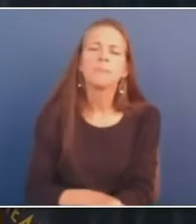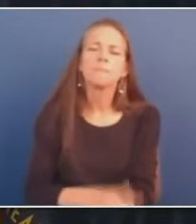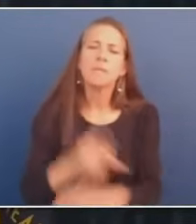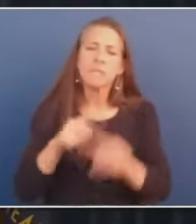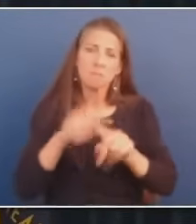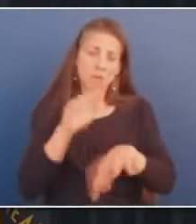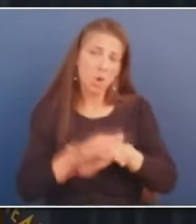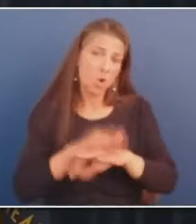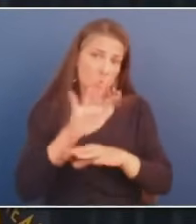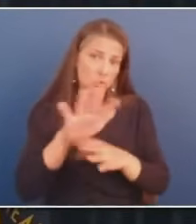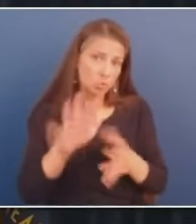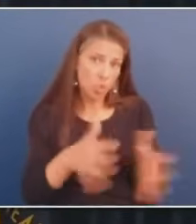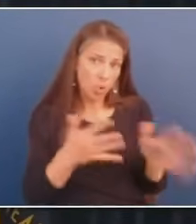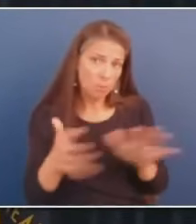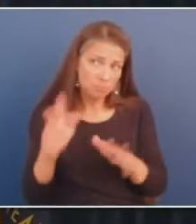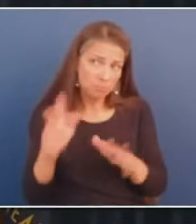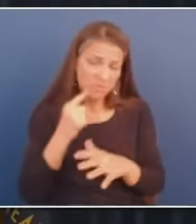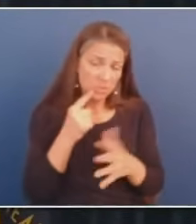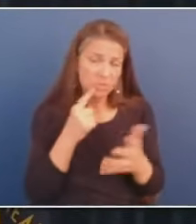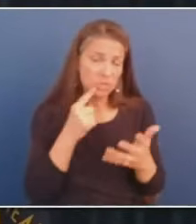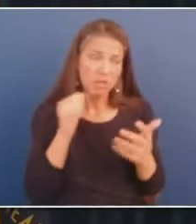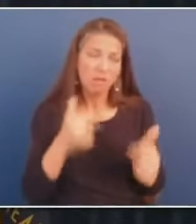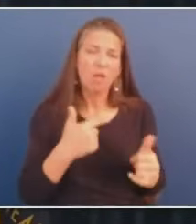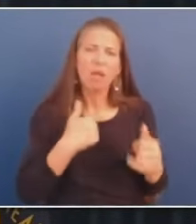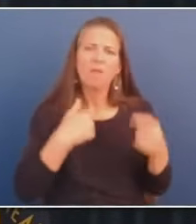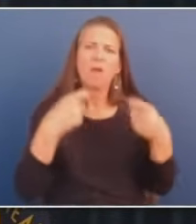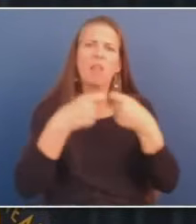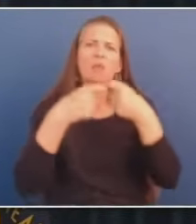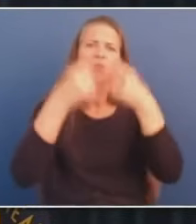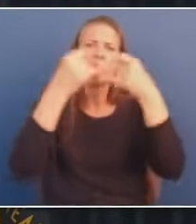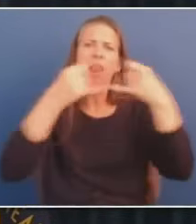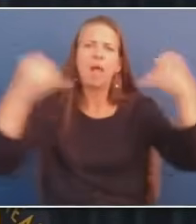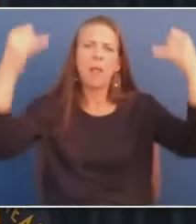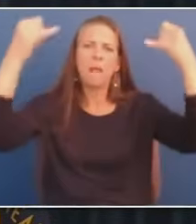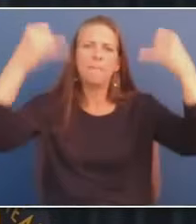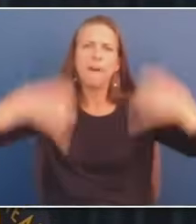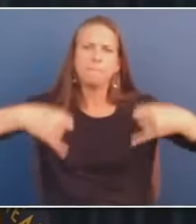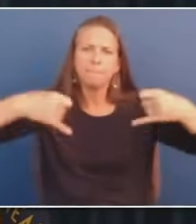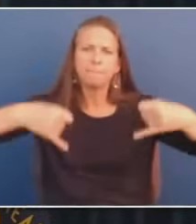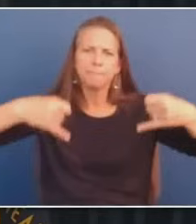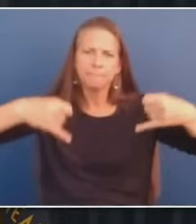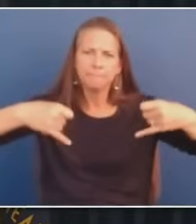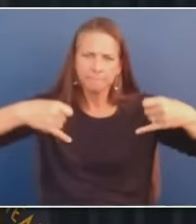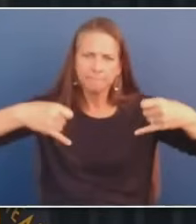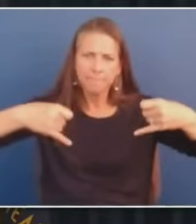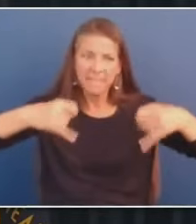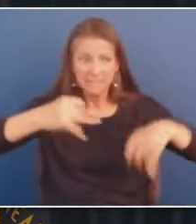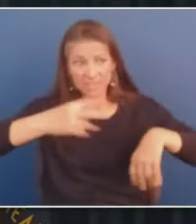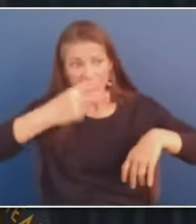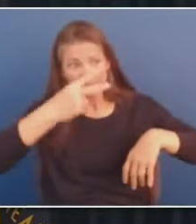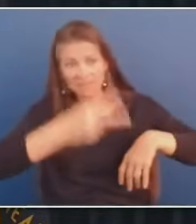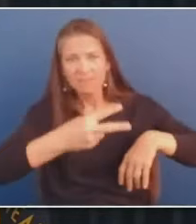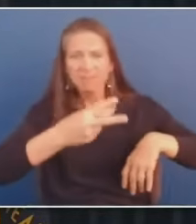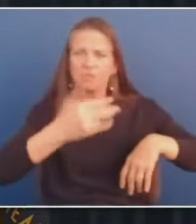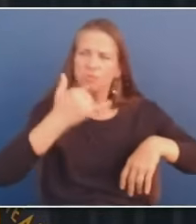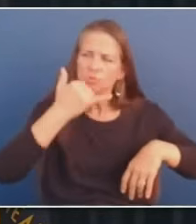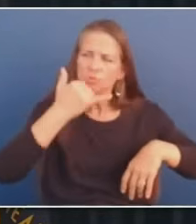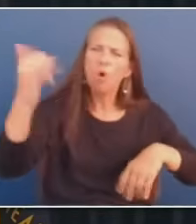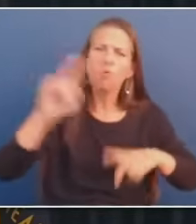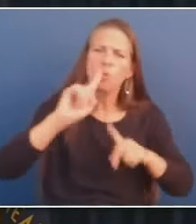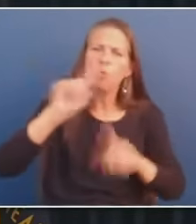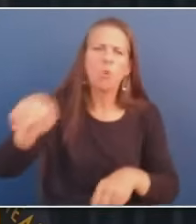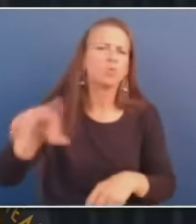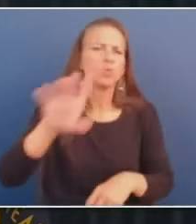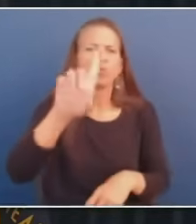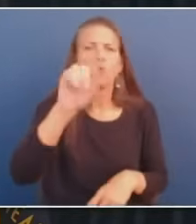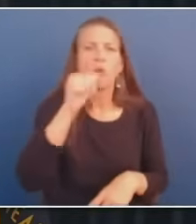be blocked by downed power lines. The main thing is to report a downed power line to your utility company and do not try to clear that